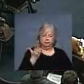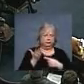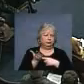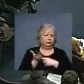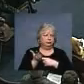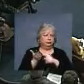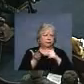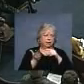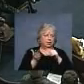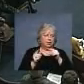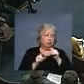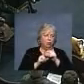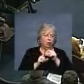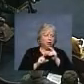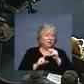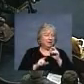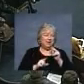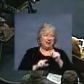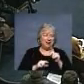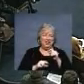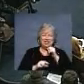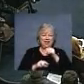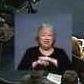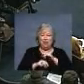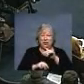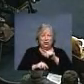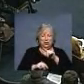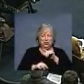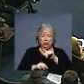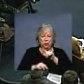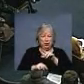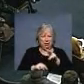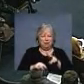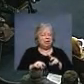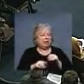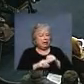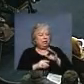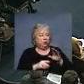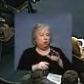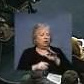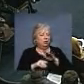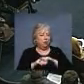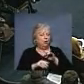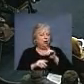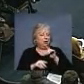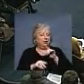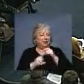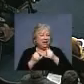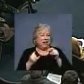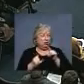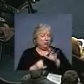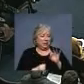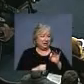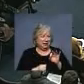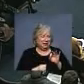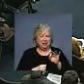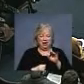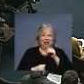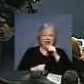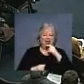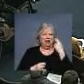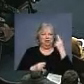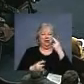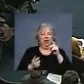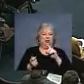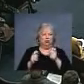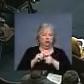the word not is not even on line 27. No, it's on line 29 in yours, and it's on line 29 in mine. I didn't realize it had been